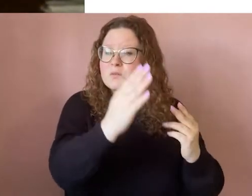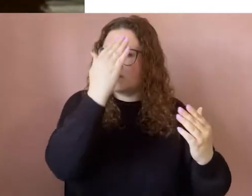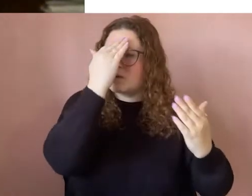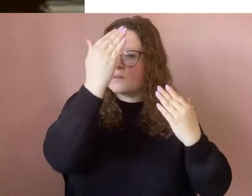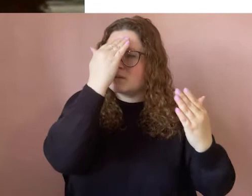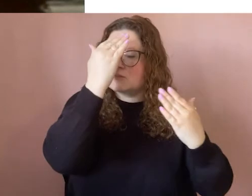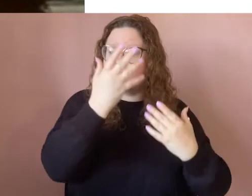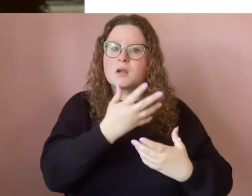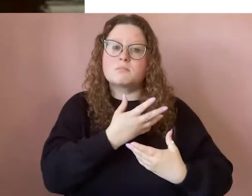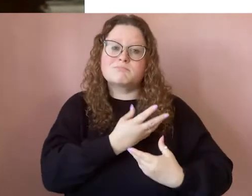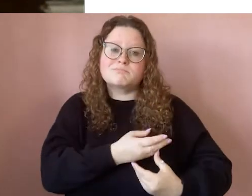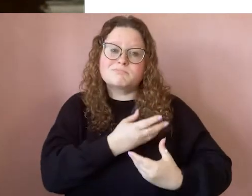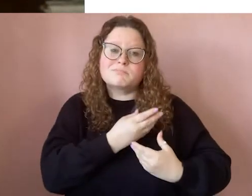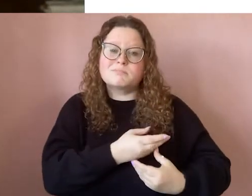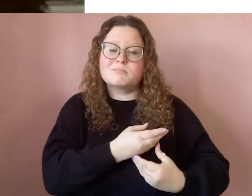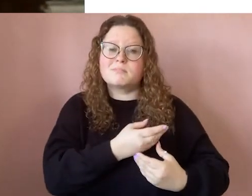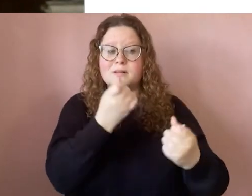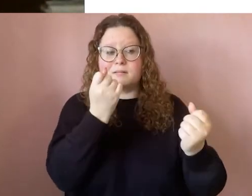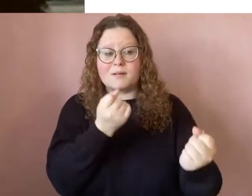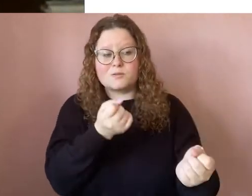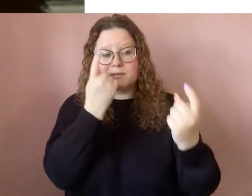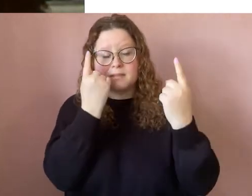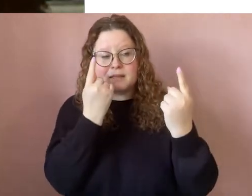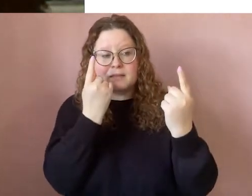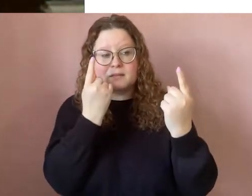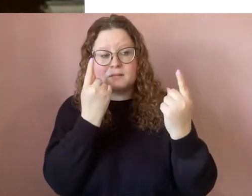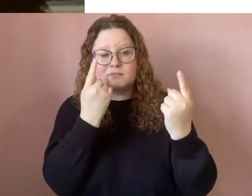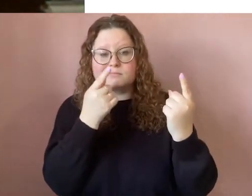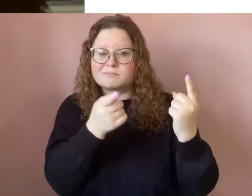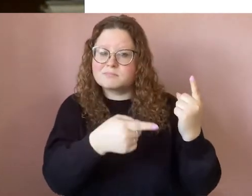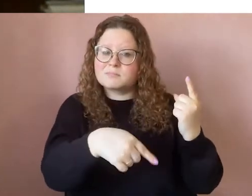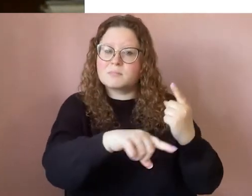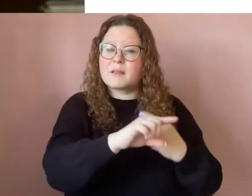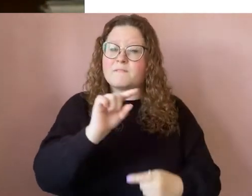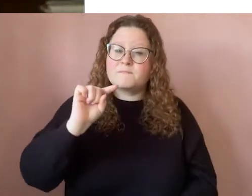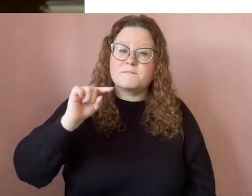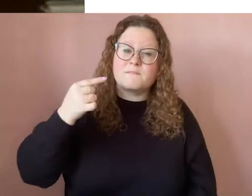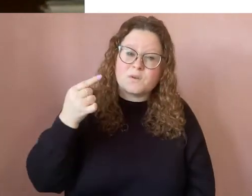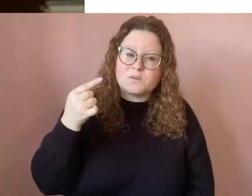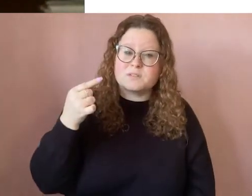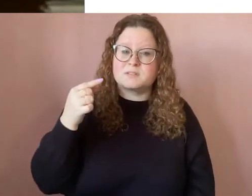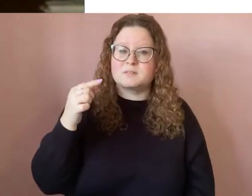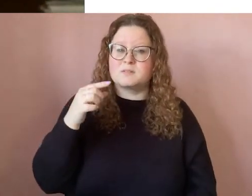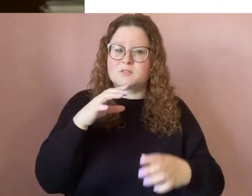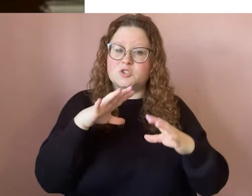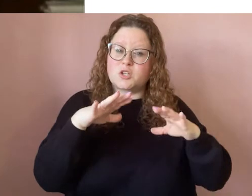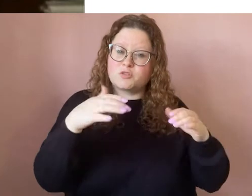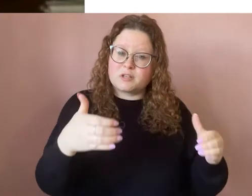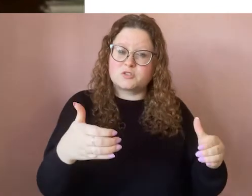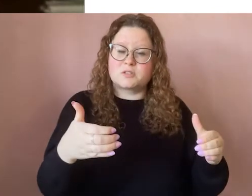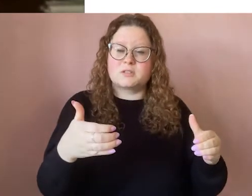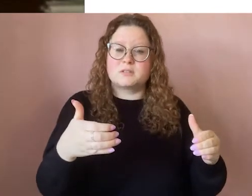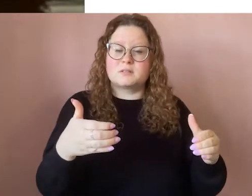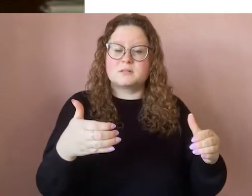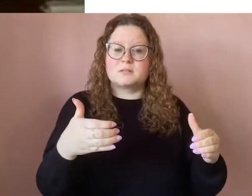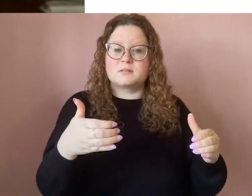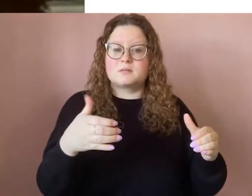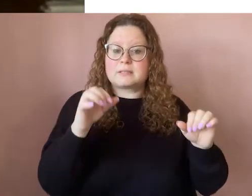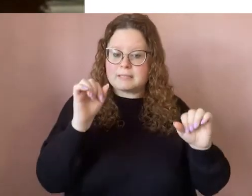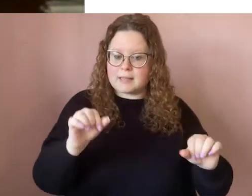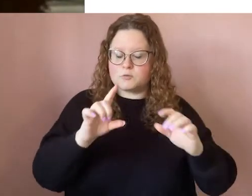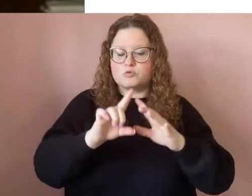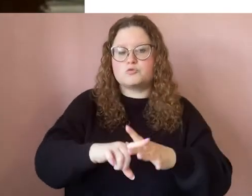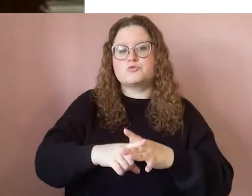its understanding, the first generation to actually begin the pragmatic